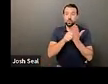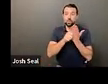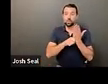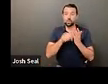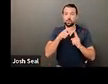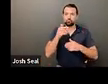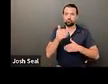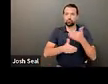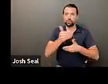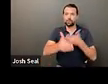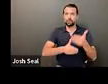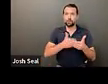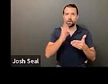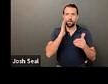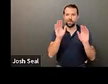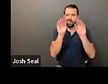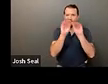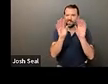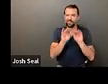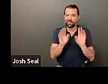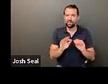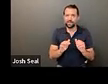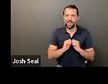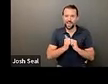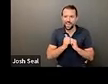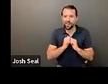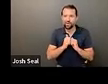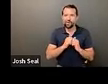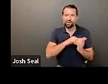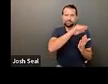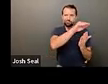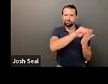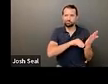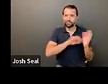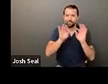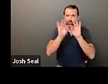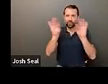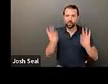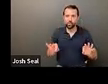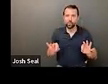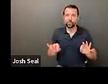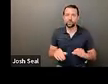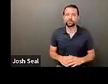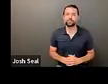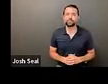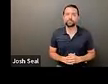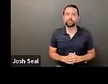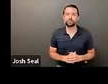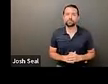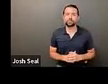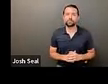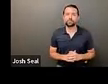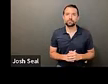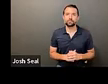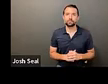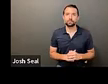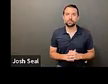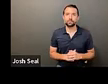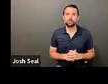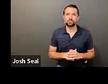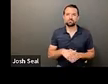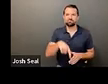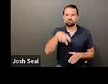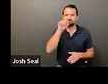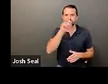fill out the adverse effect form. So that if there are any questions, this is the place where you can go. So if we look, I'm going to